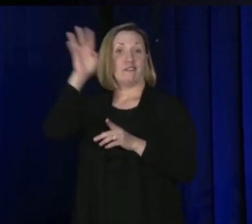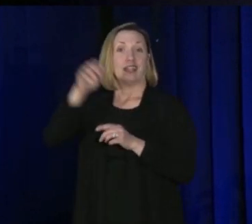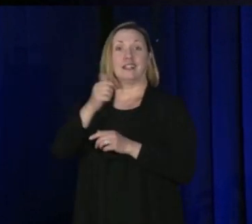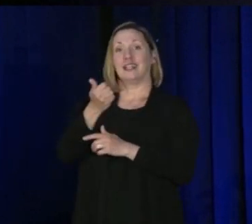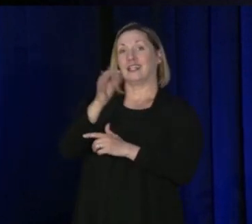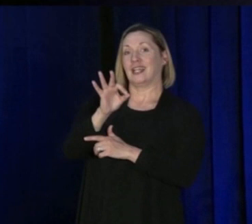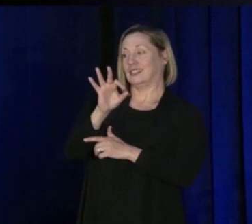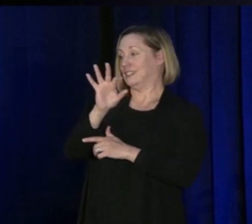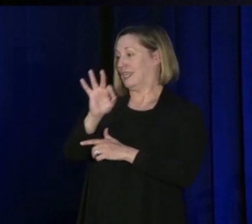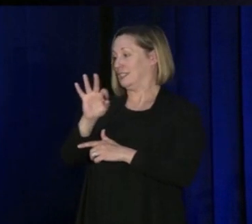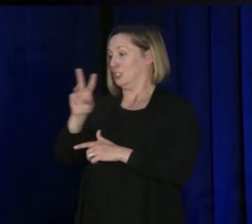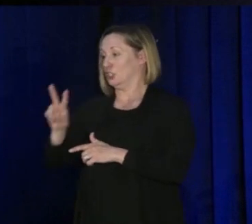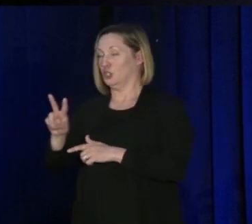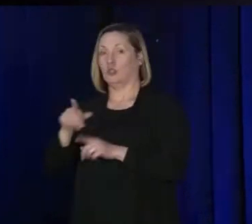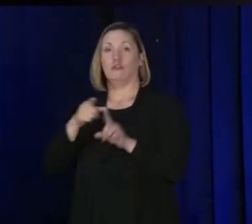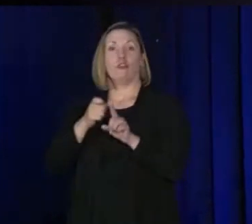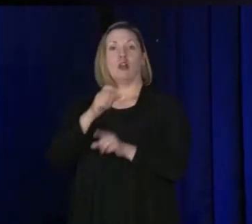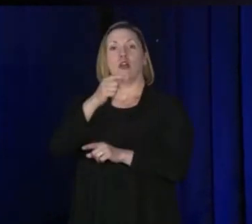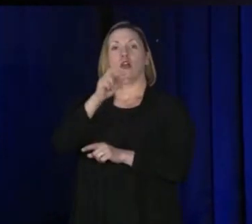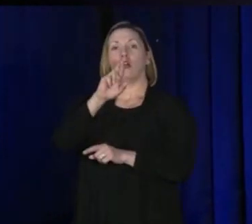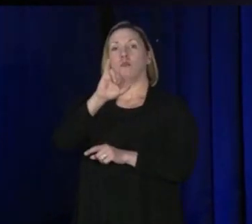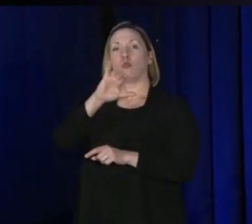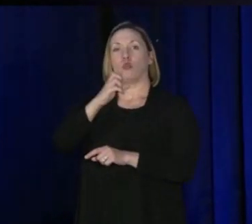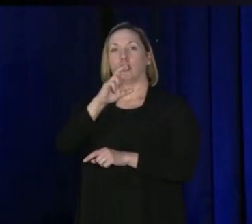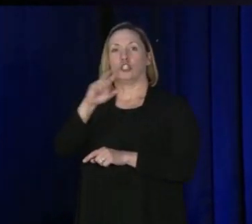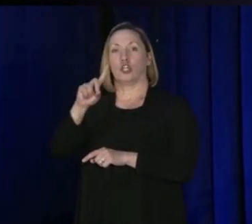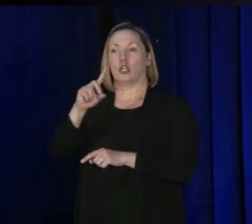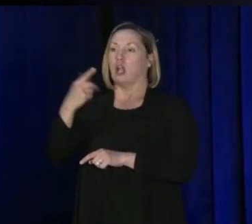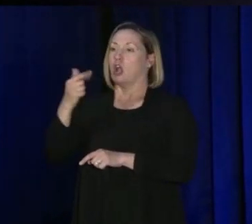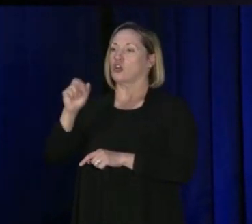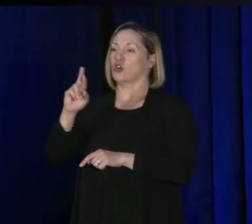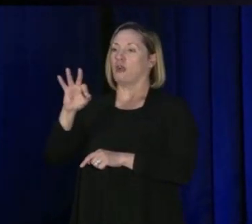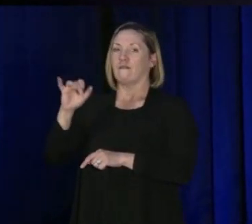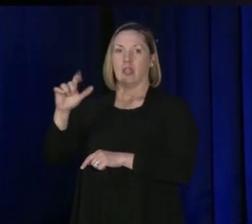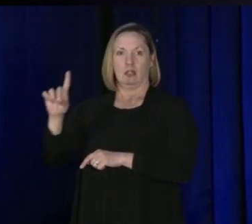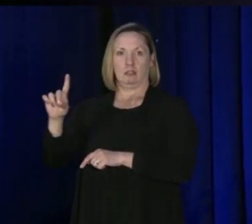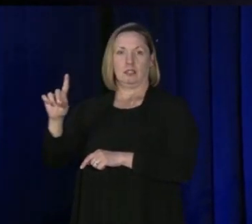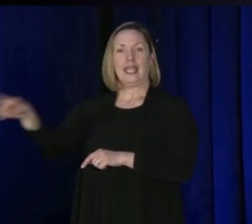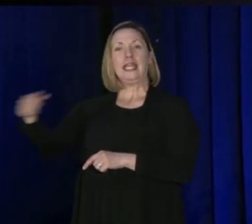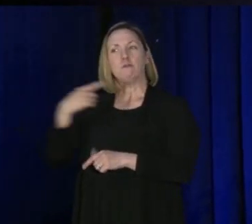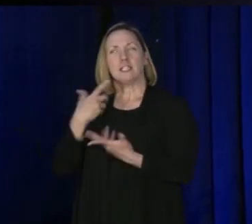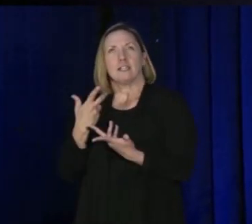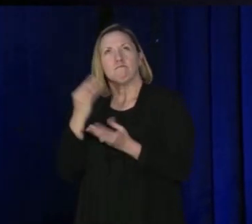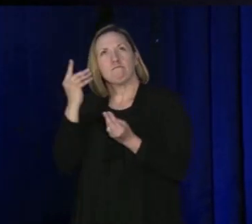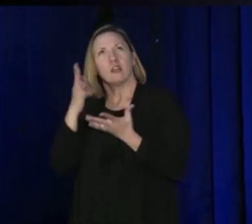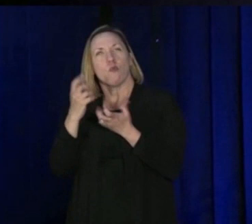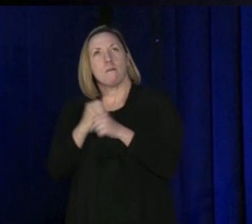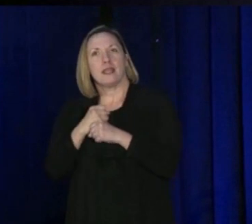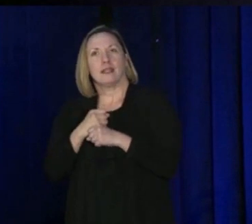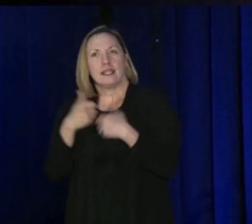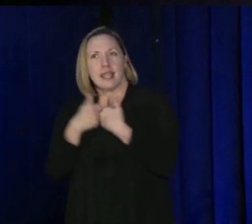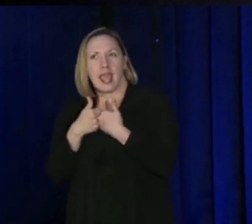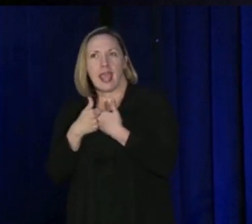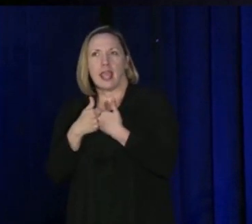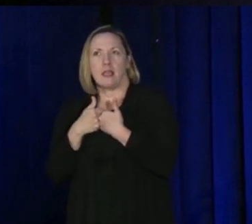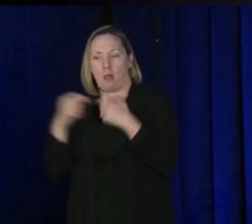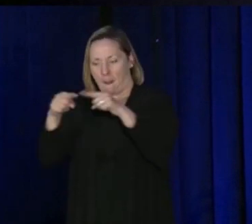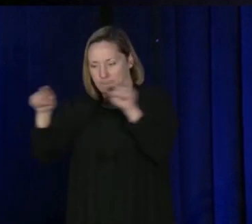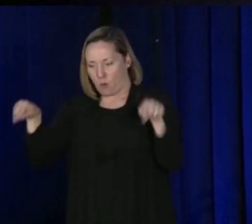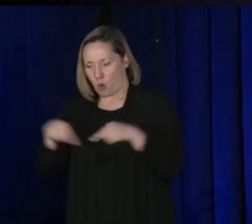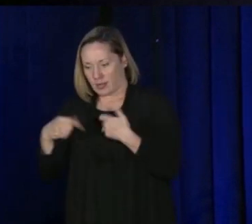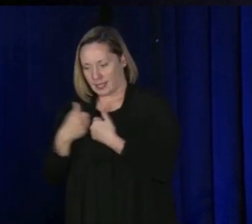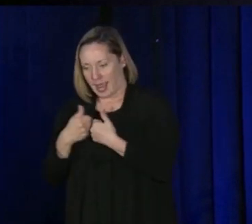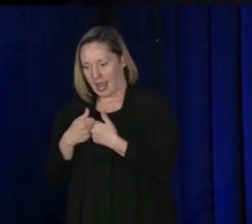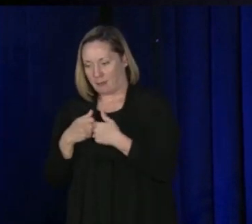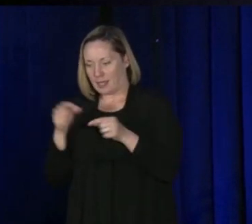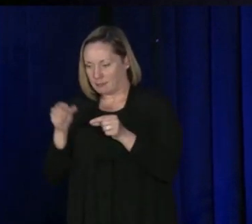Richard Garfield. And he had this idea, and he said, I want to make a game that has a board game, it's got metal pieces, it's got tokens and